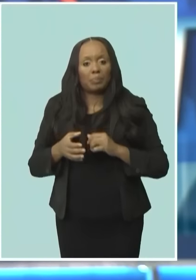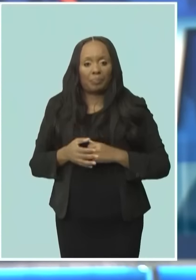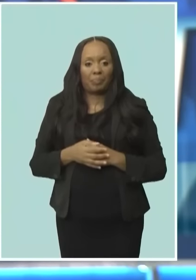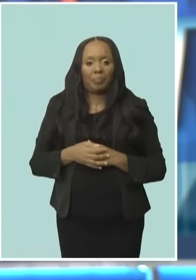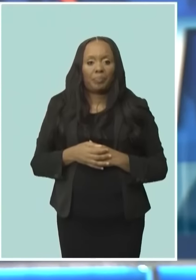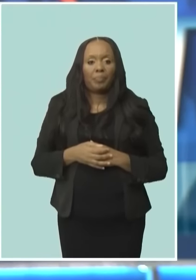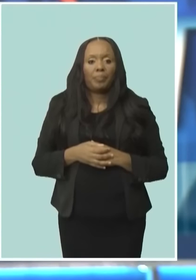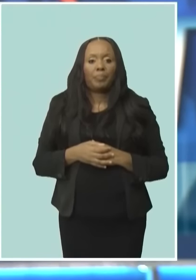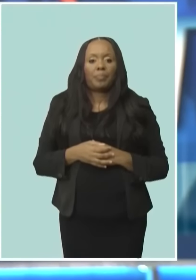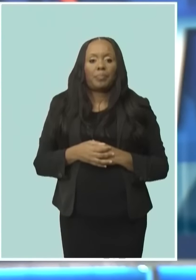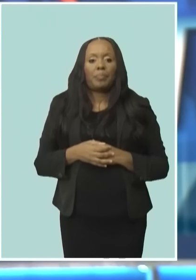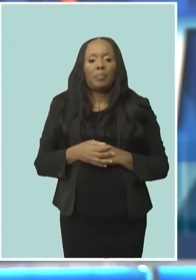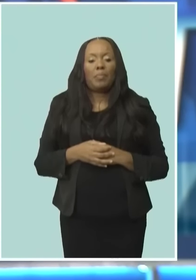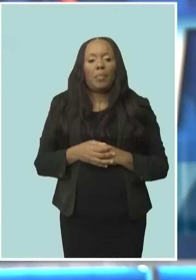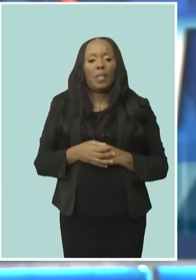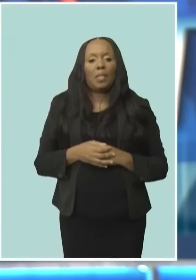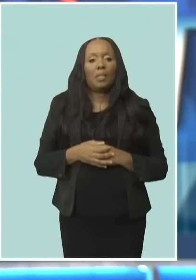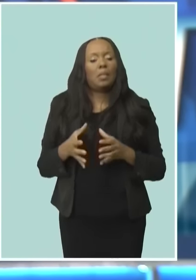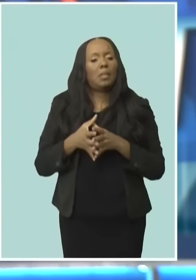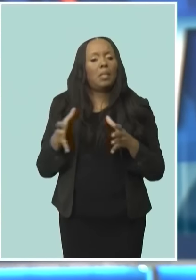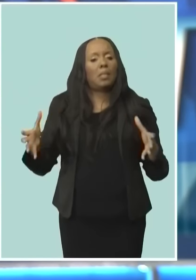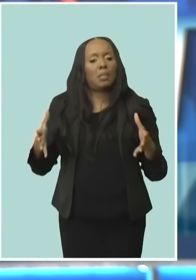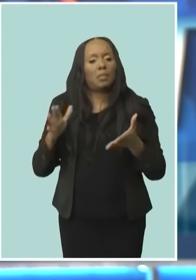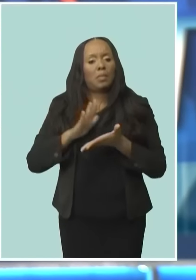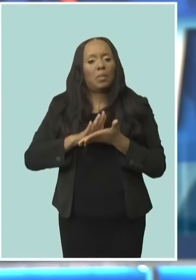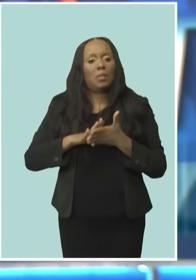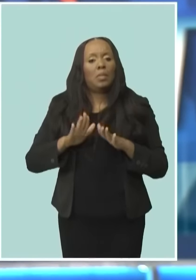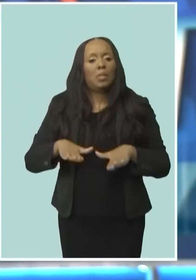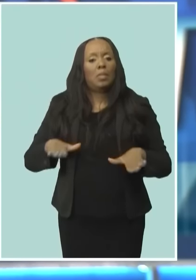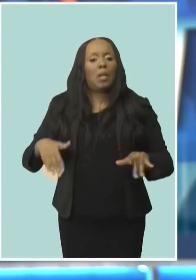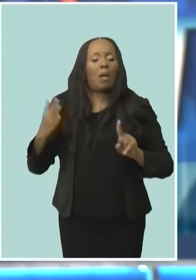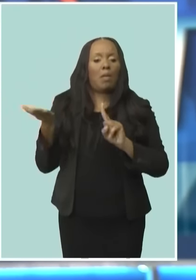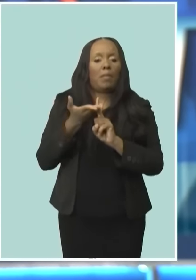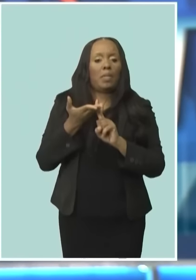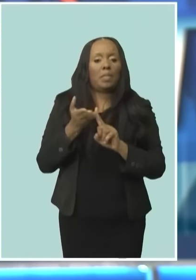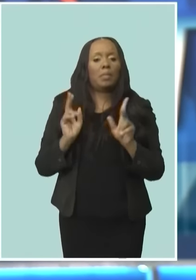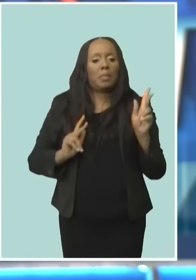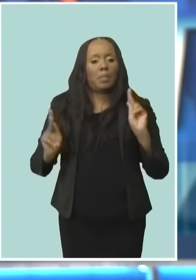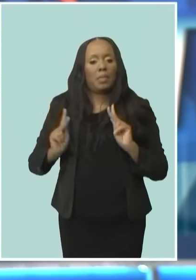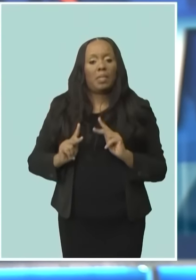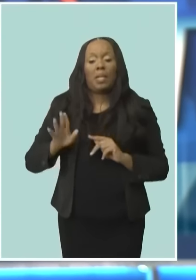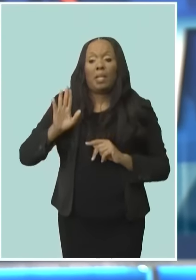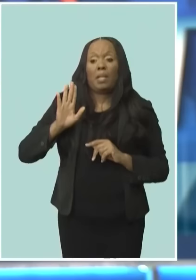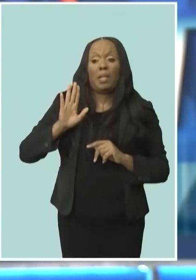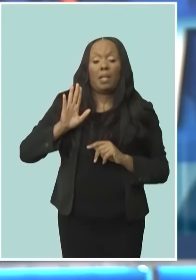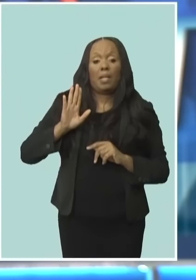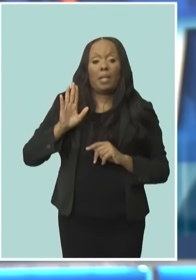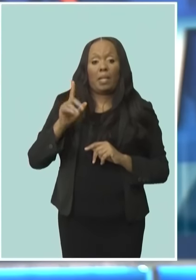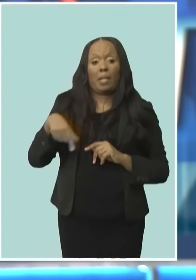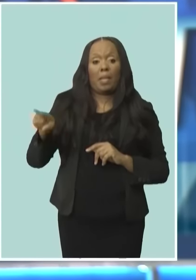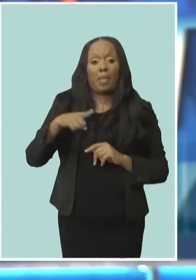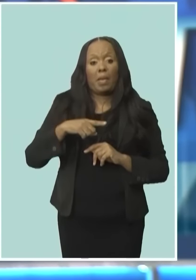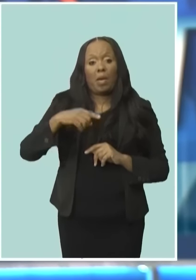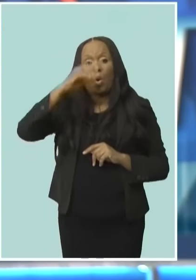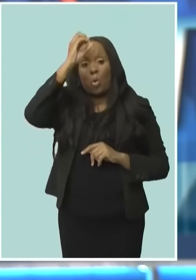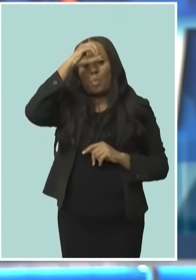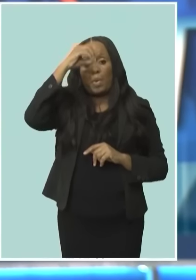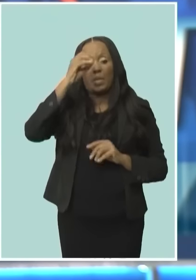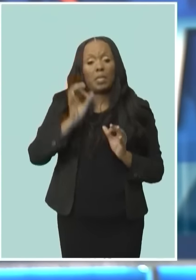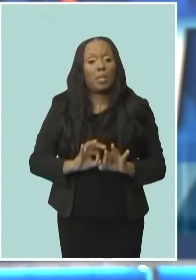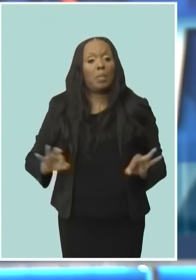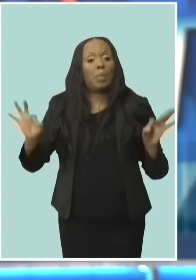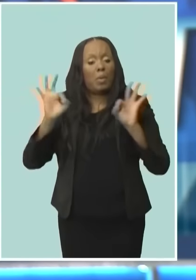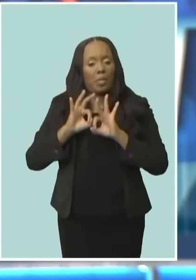A number of the island's school children have convinced a panel of judges that their opinions matter in poetry and essay